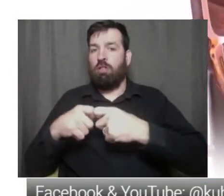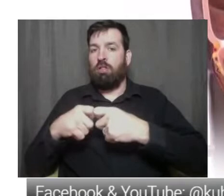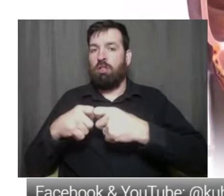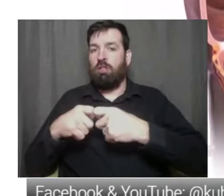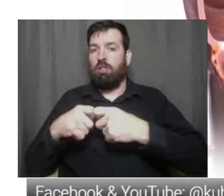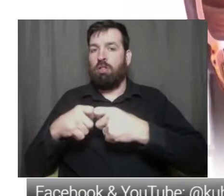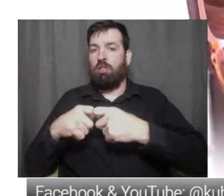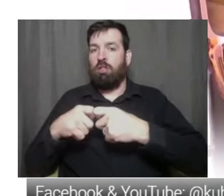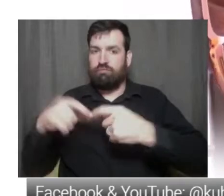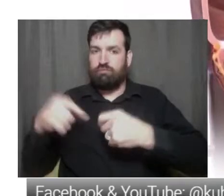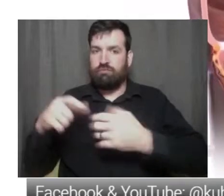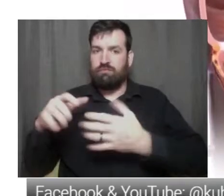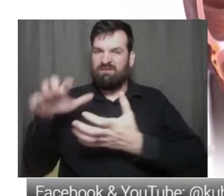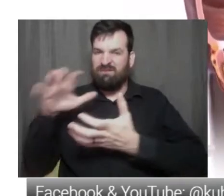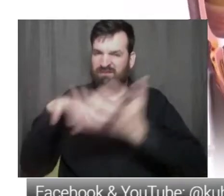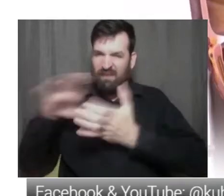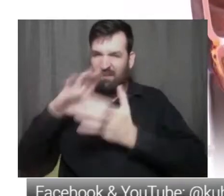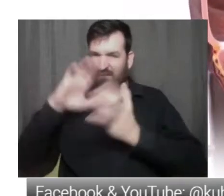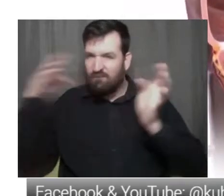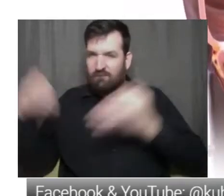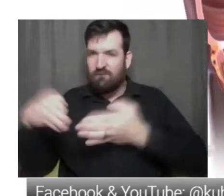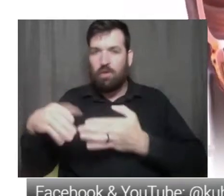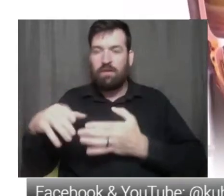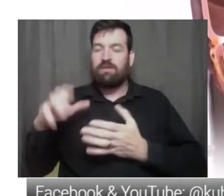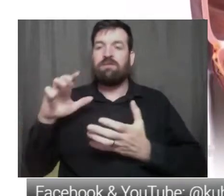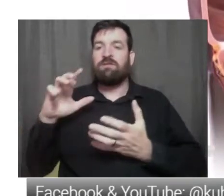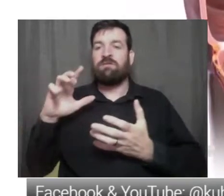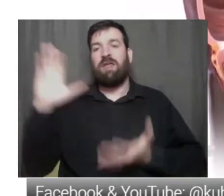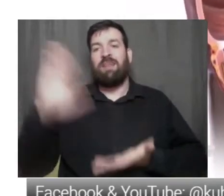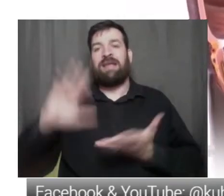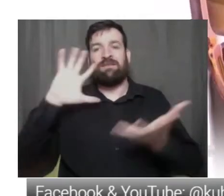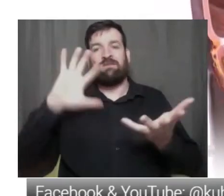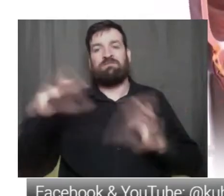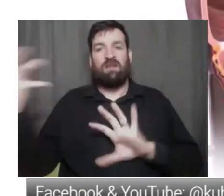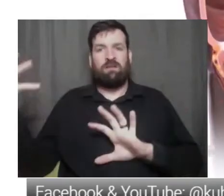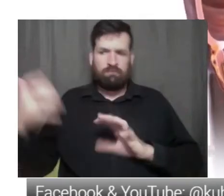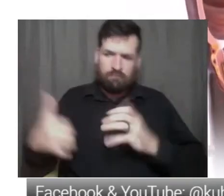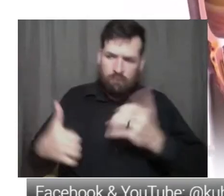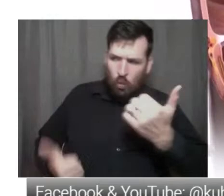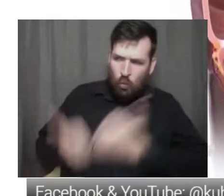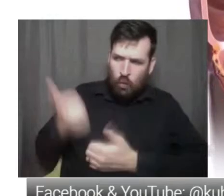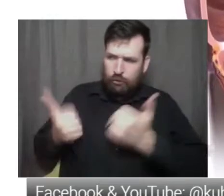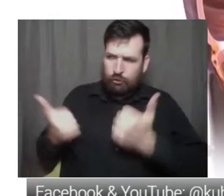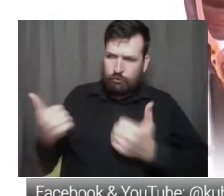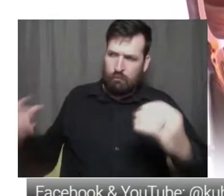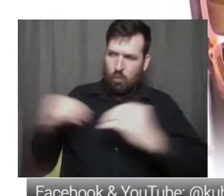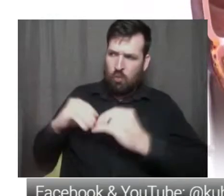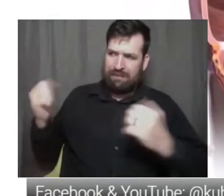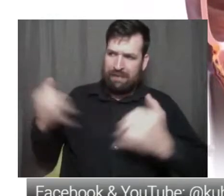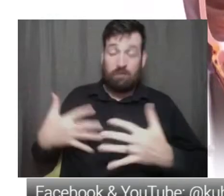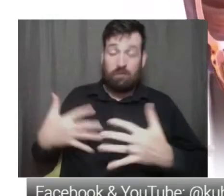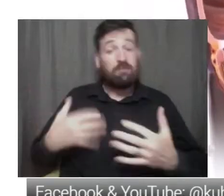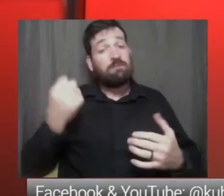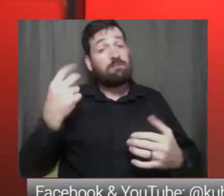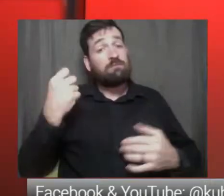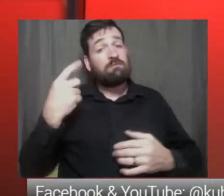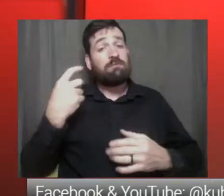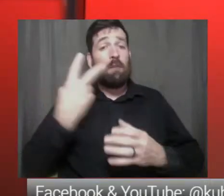not as chaotic as atrial fibrillation. Which one is the scarier one to have? Both of them can be scary in their own